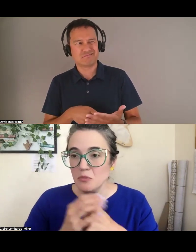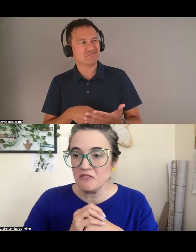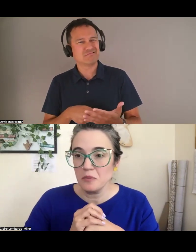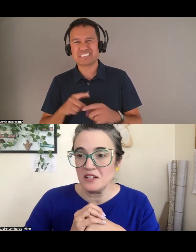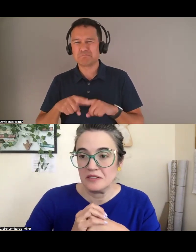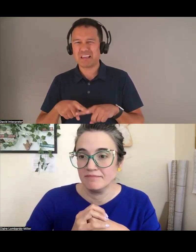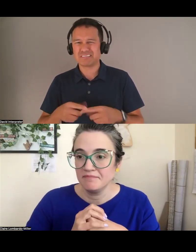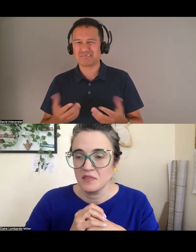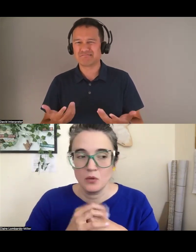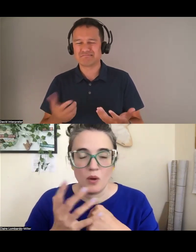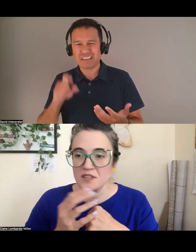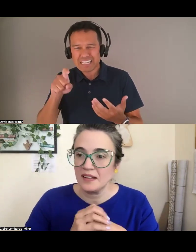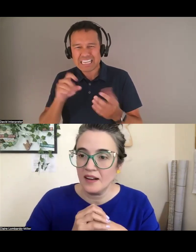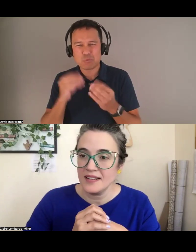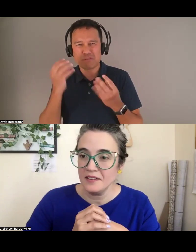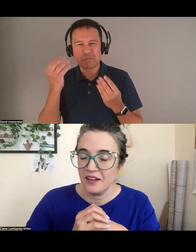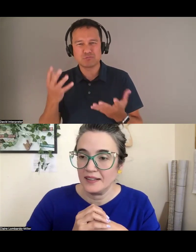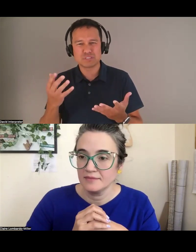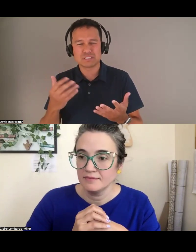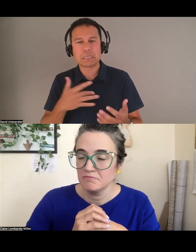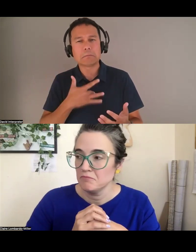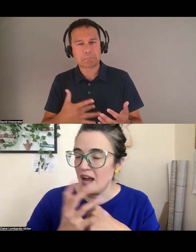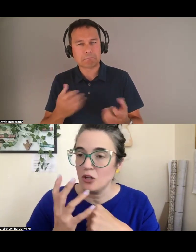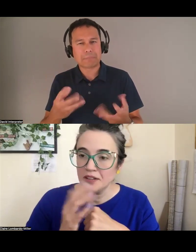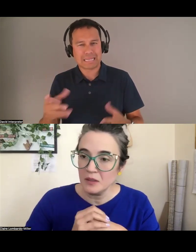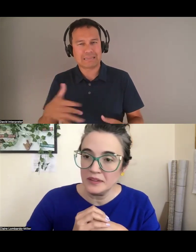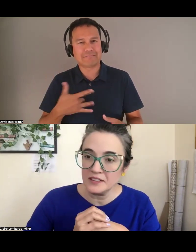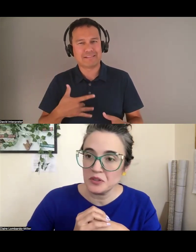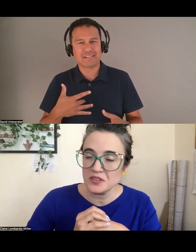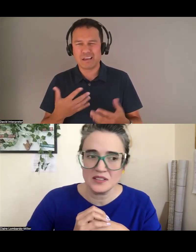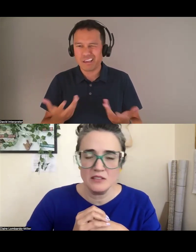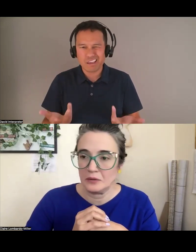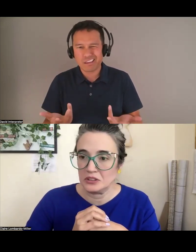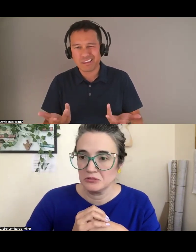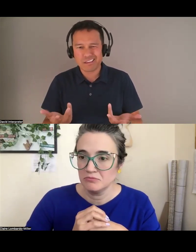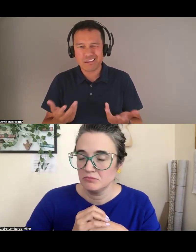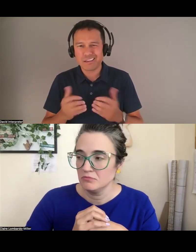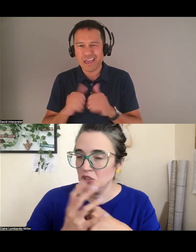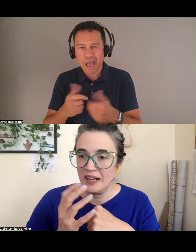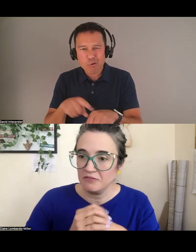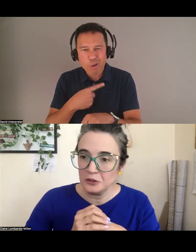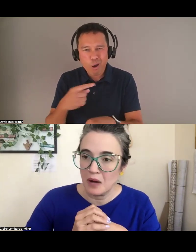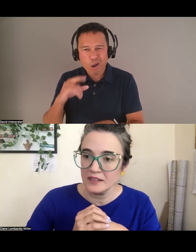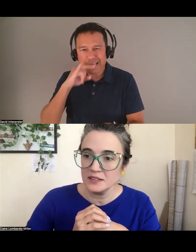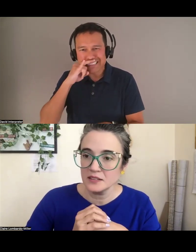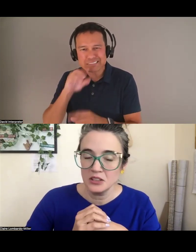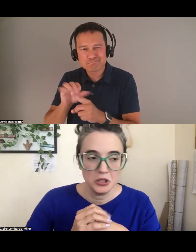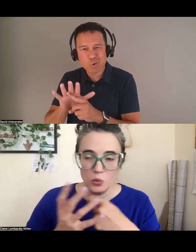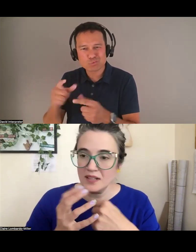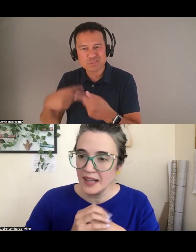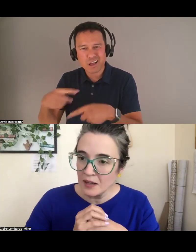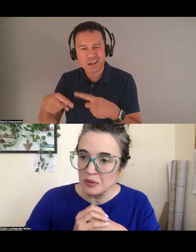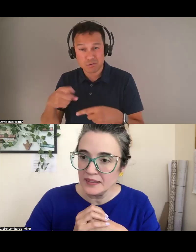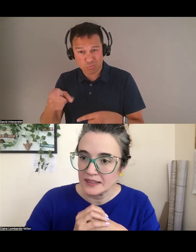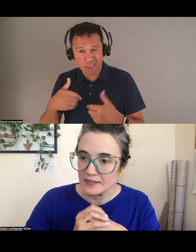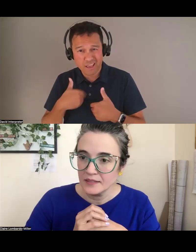I need more information. When was that kid identified? How long have they been exposed to sign language? Do they have fluent models? When